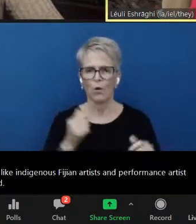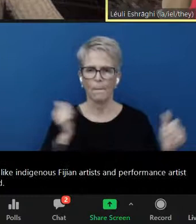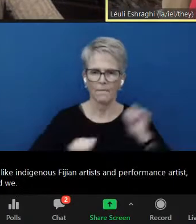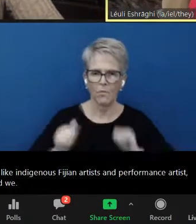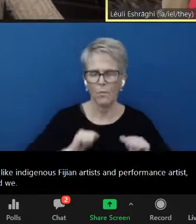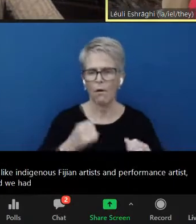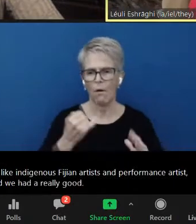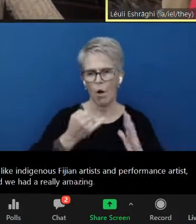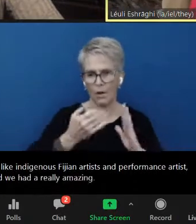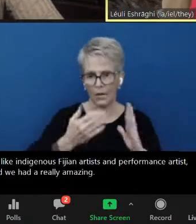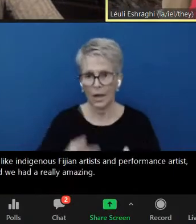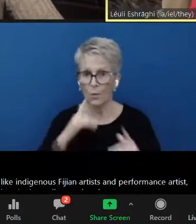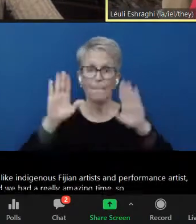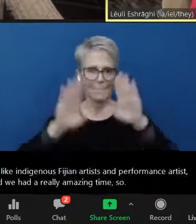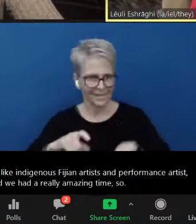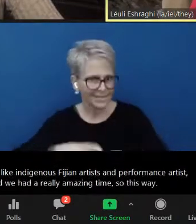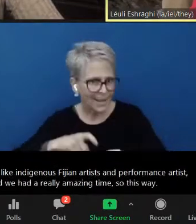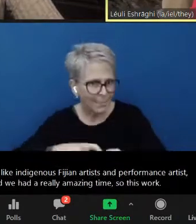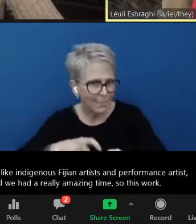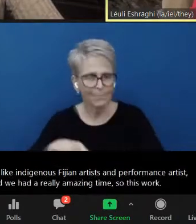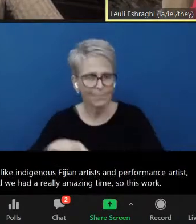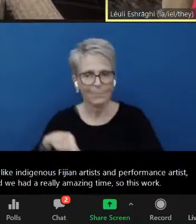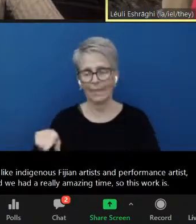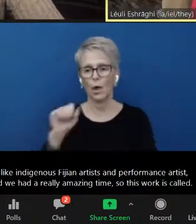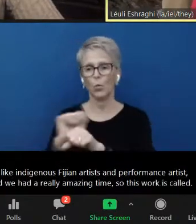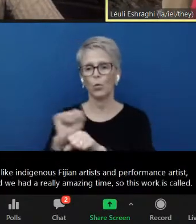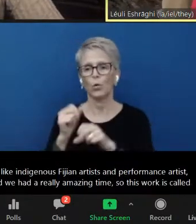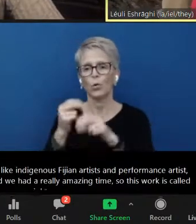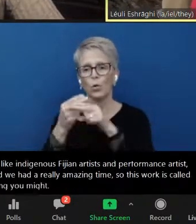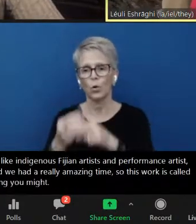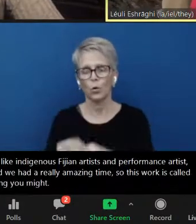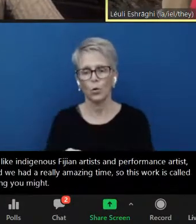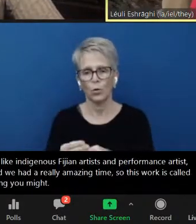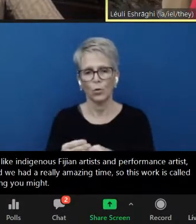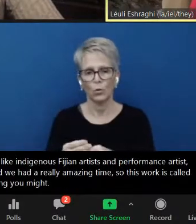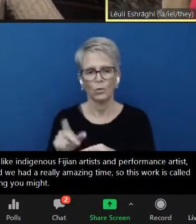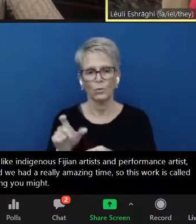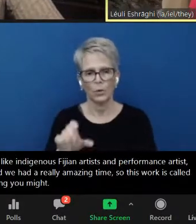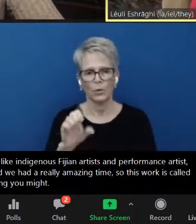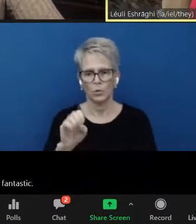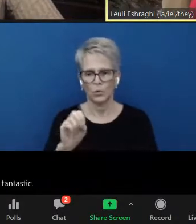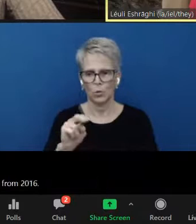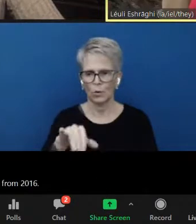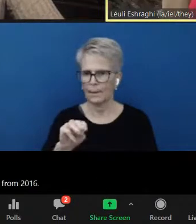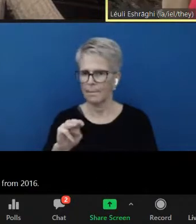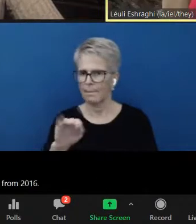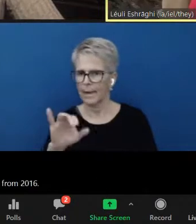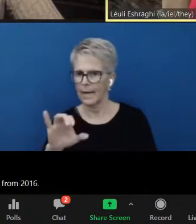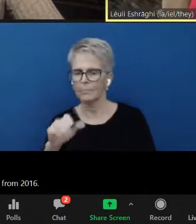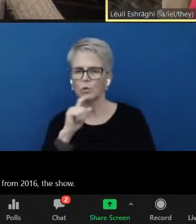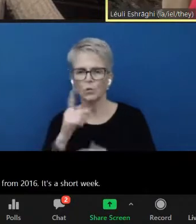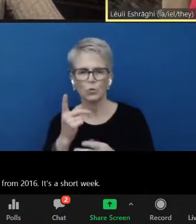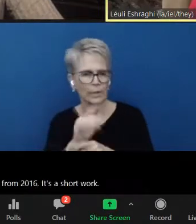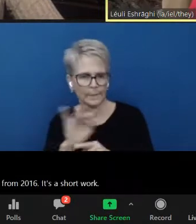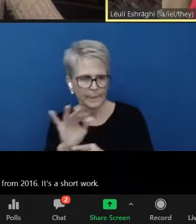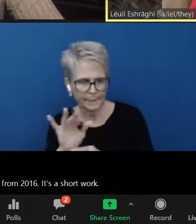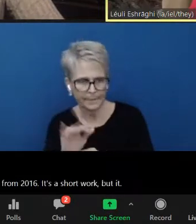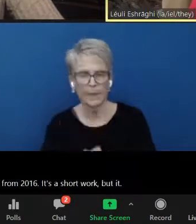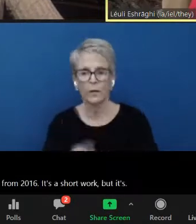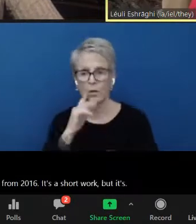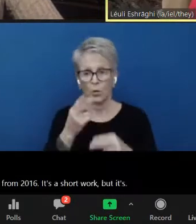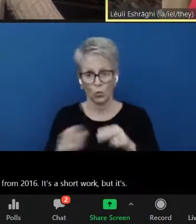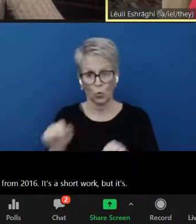We had a really amazing time. So this work is called Somi Mai. It's from 2016. It's a short work, but